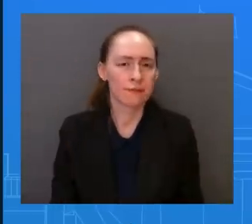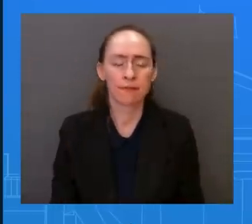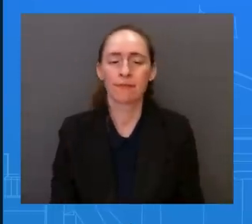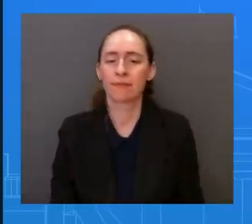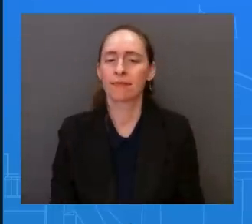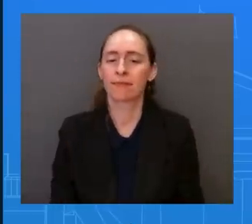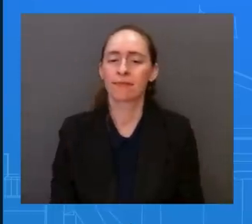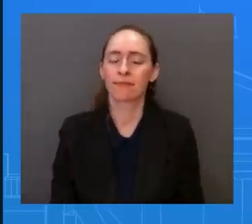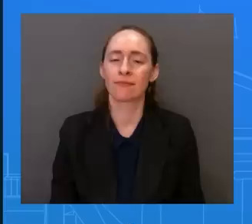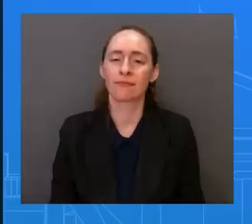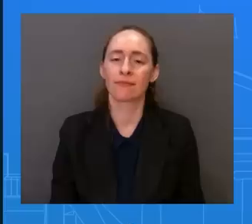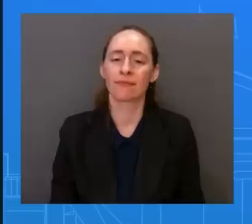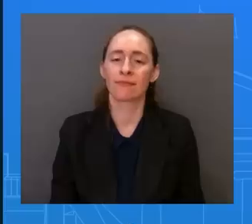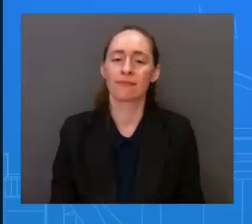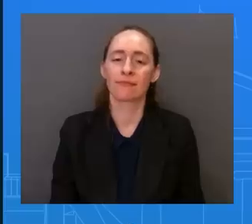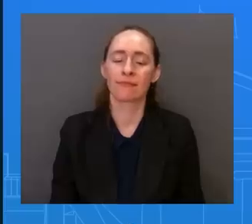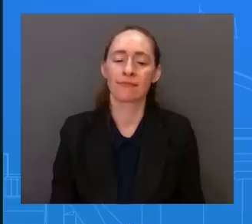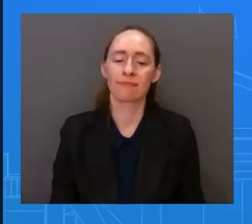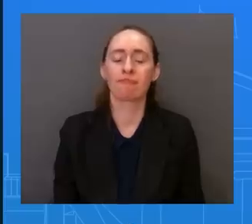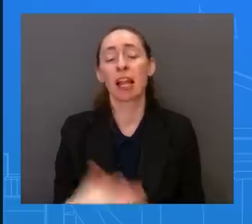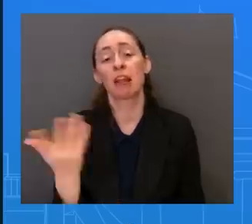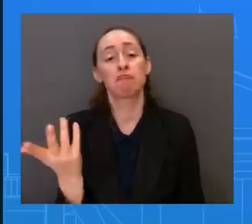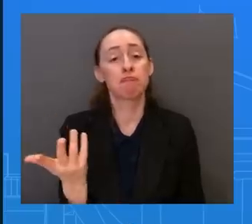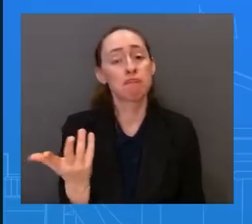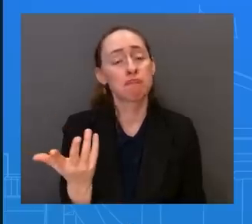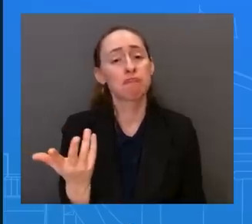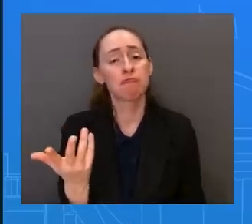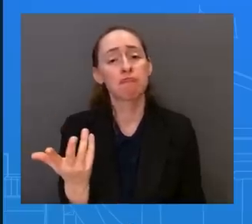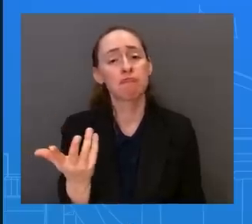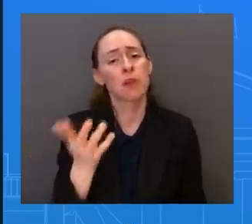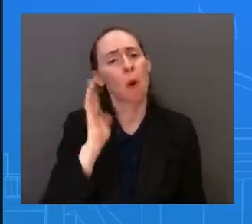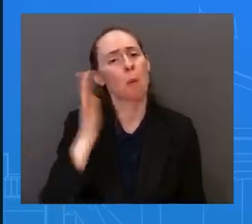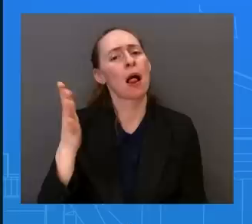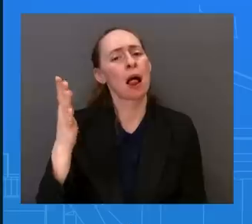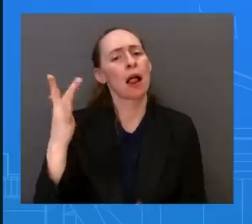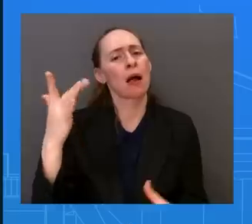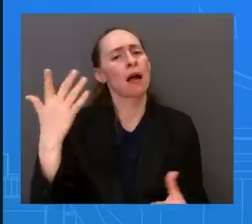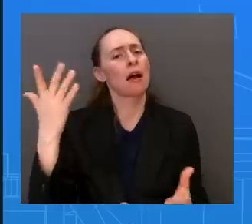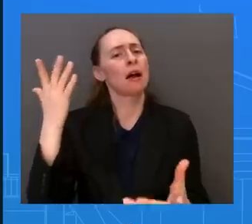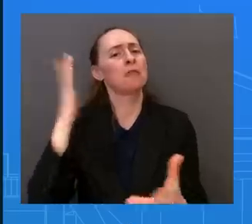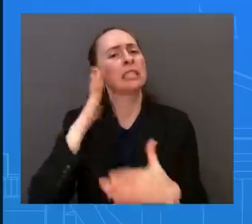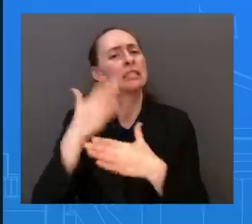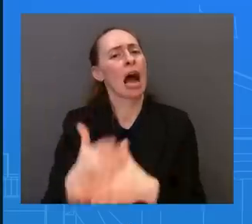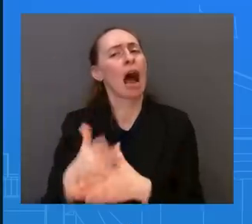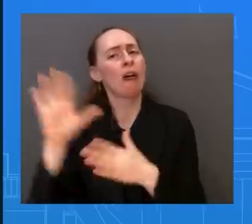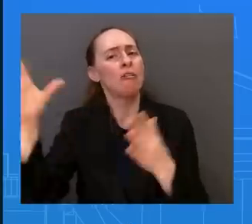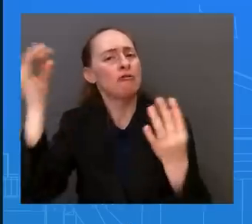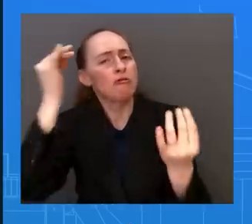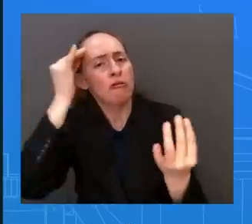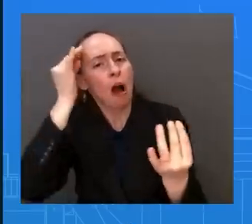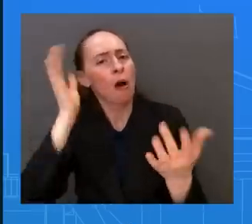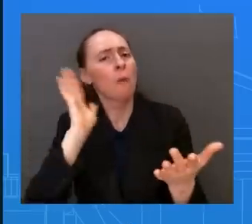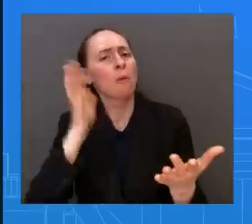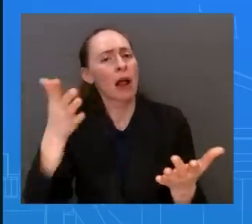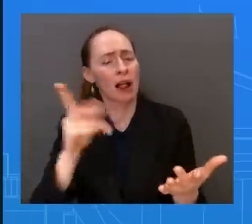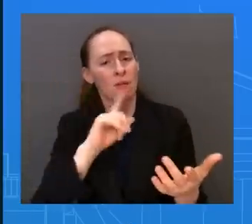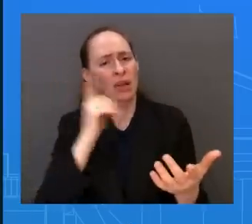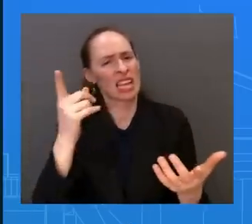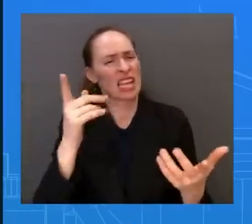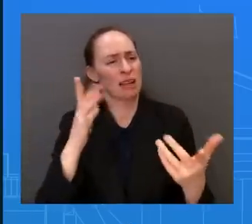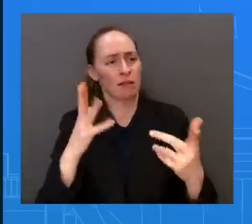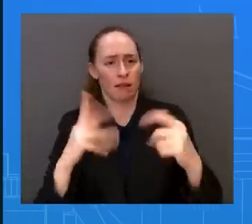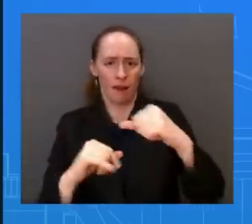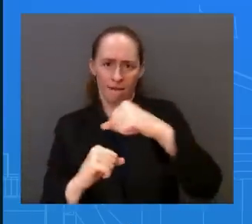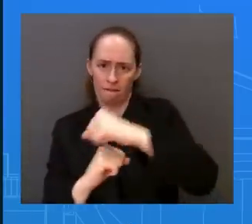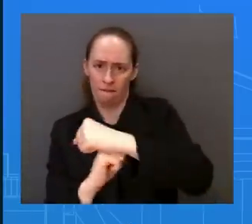that the full faith and credit of the United States, this bedrock idea that the president, that the United States has met all